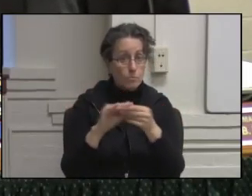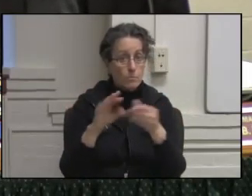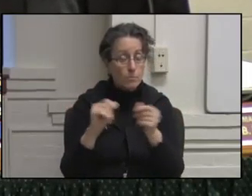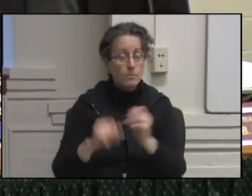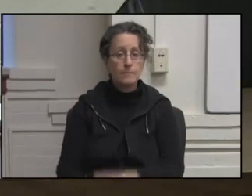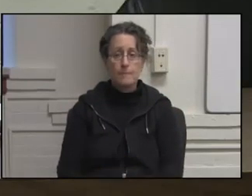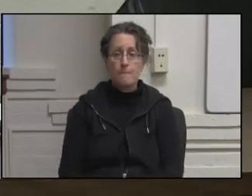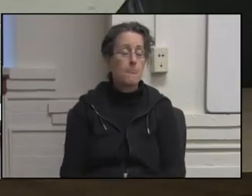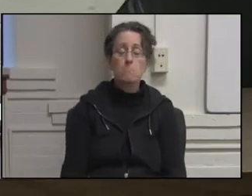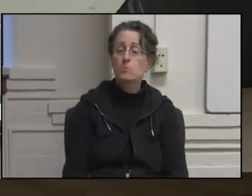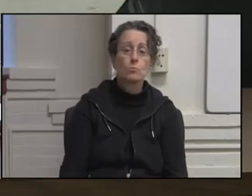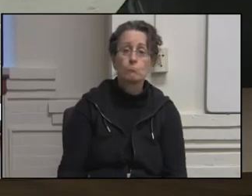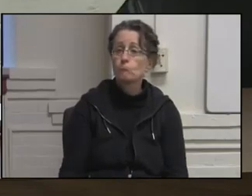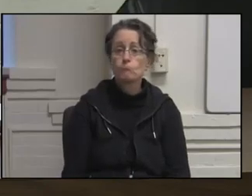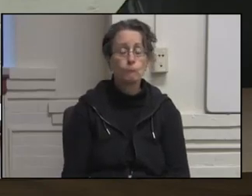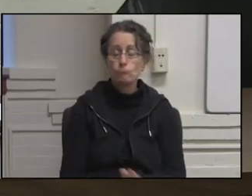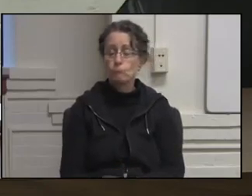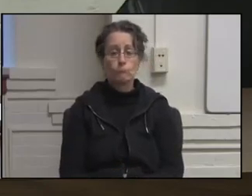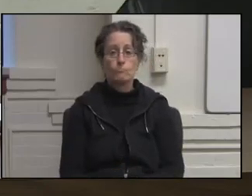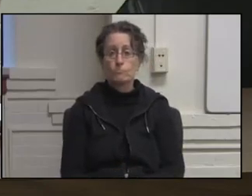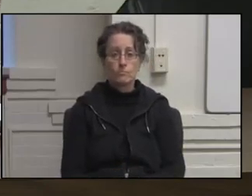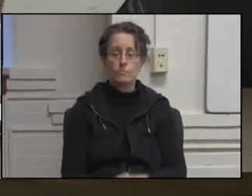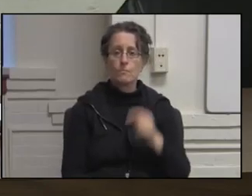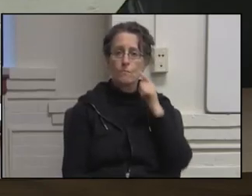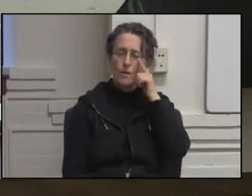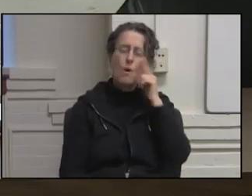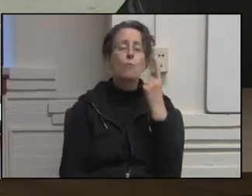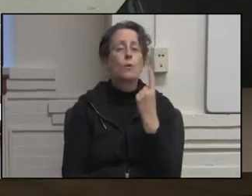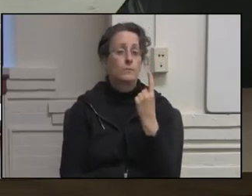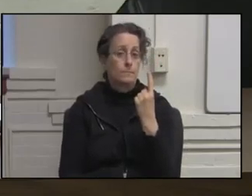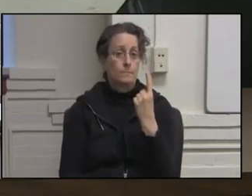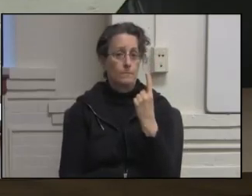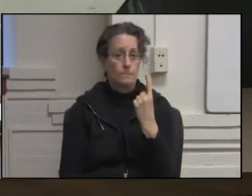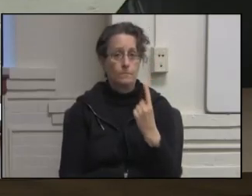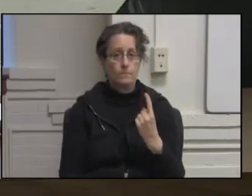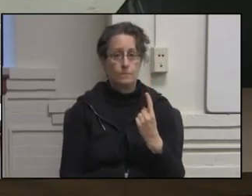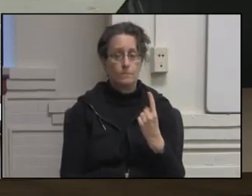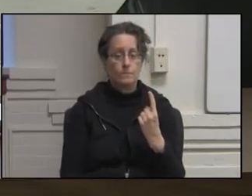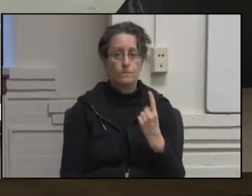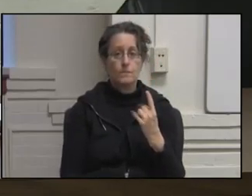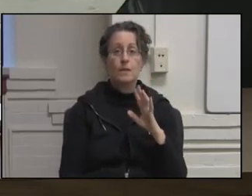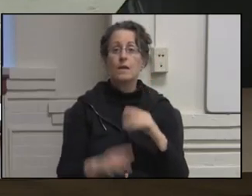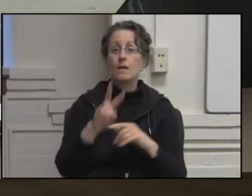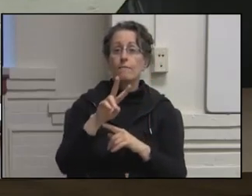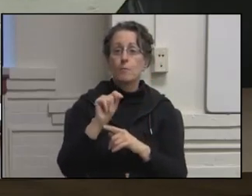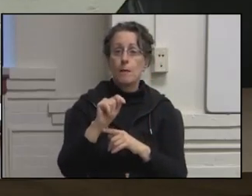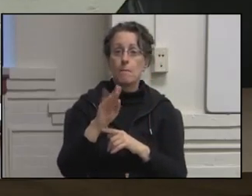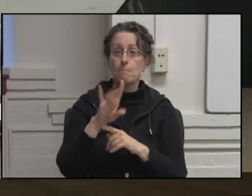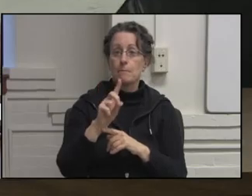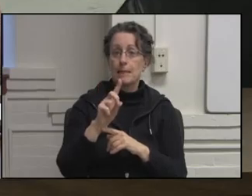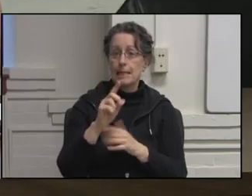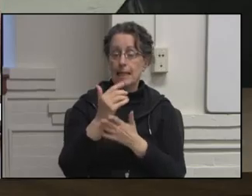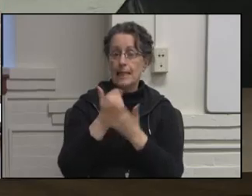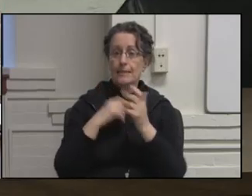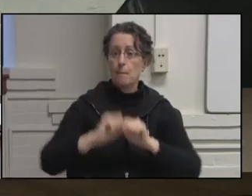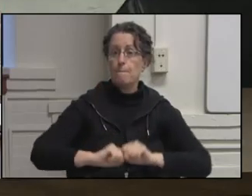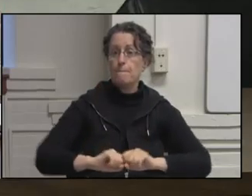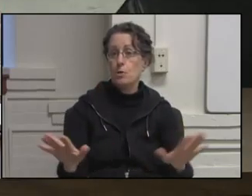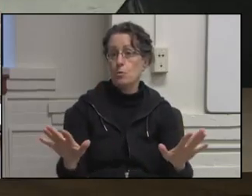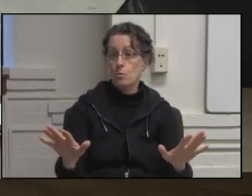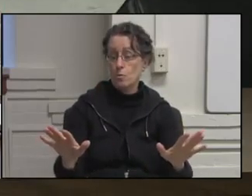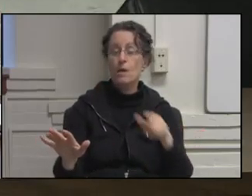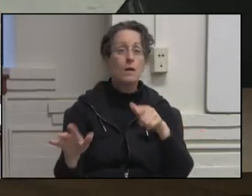discussion? I don't. I will add one thing is that we did put this on the Vermont bid list, and that is a resource